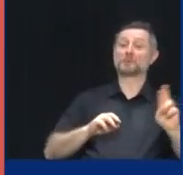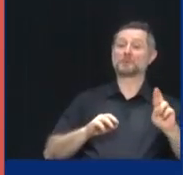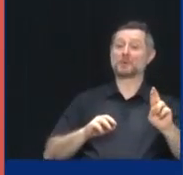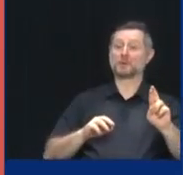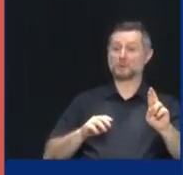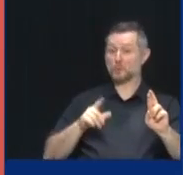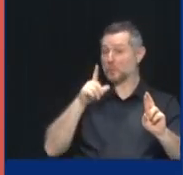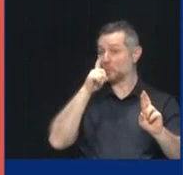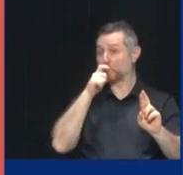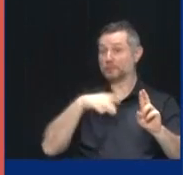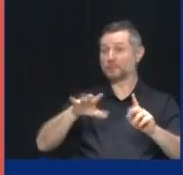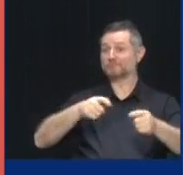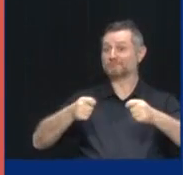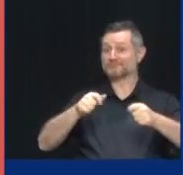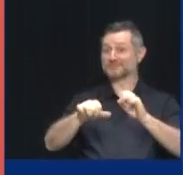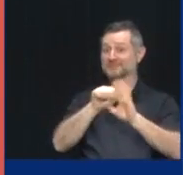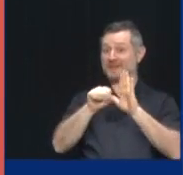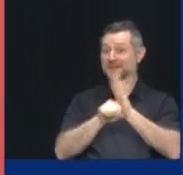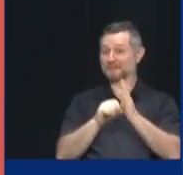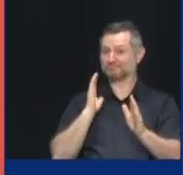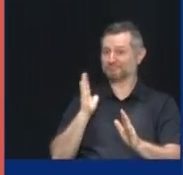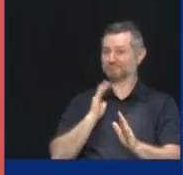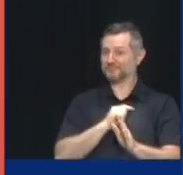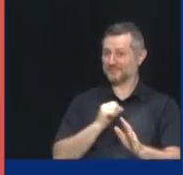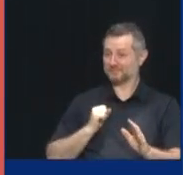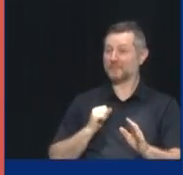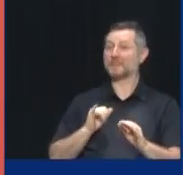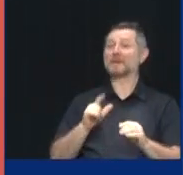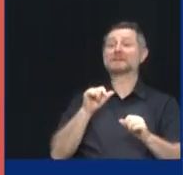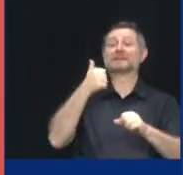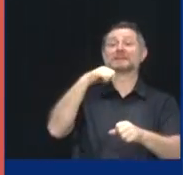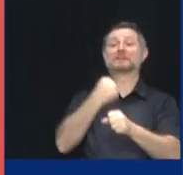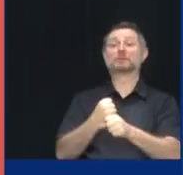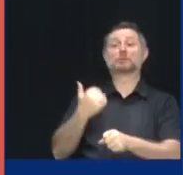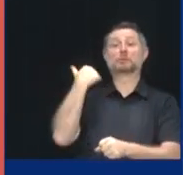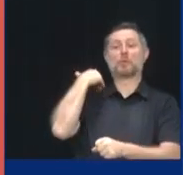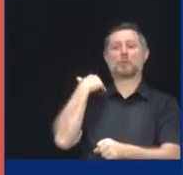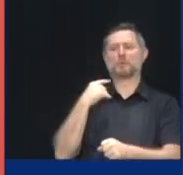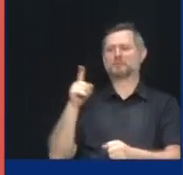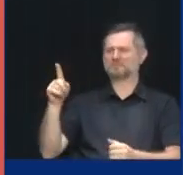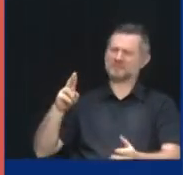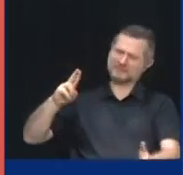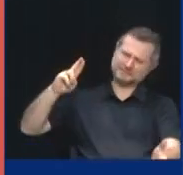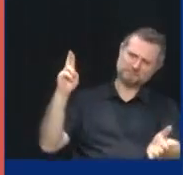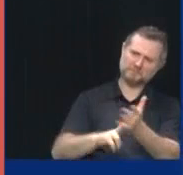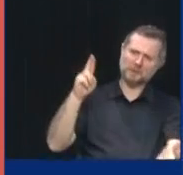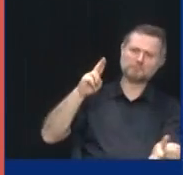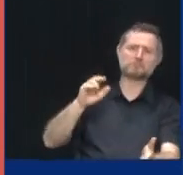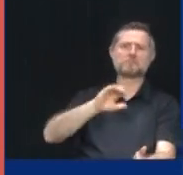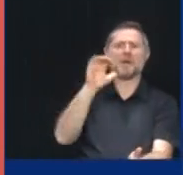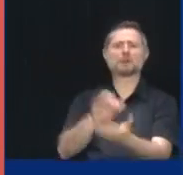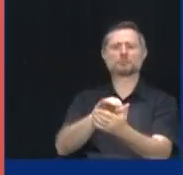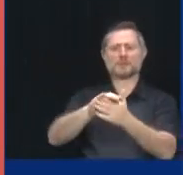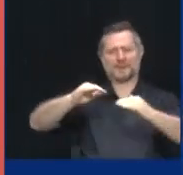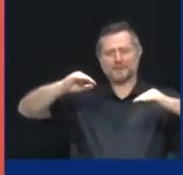ago today, he signed the bill that brought marriage equality to New York.